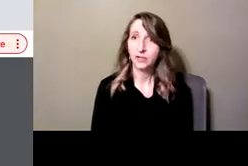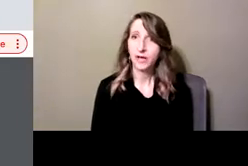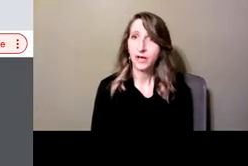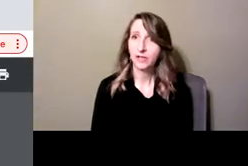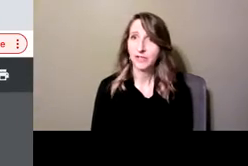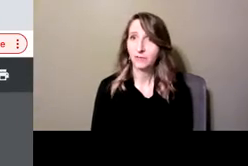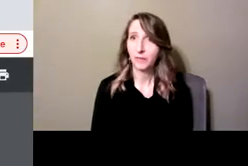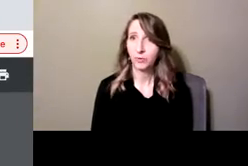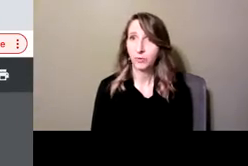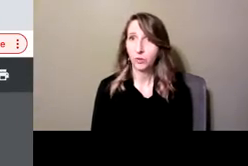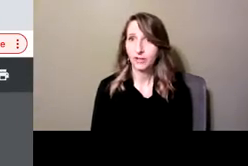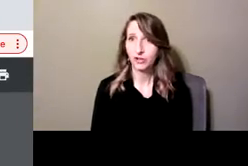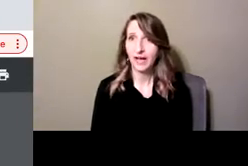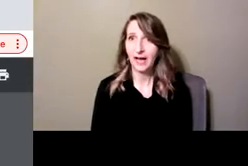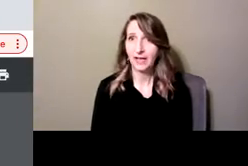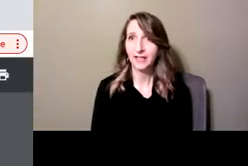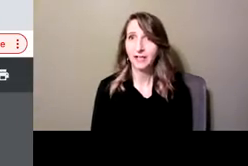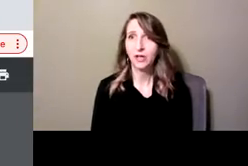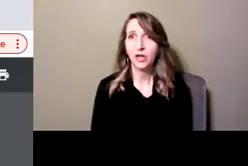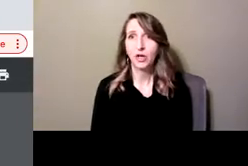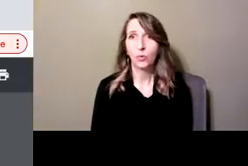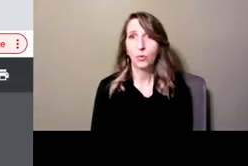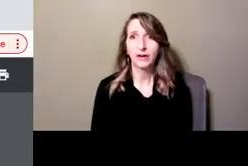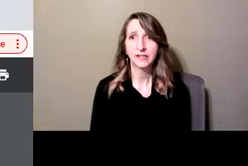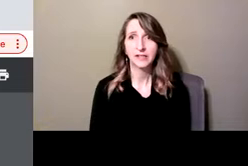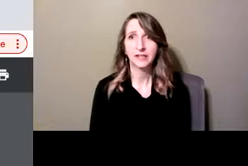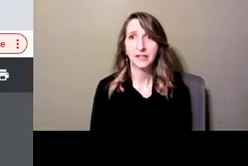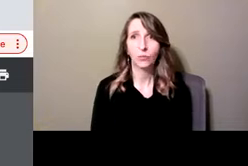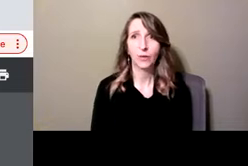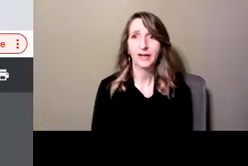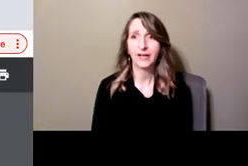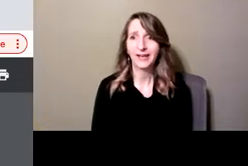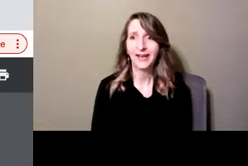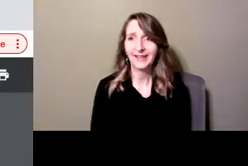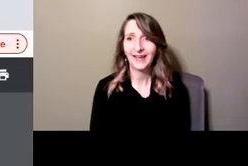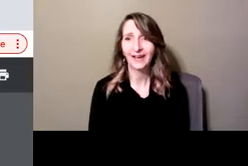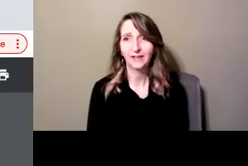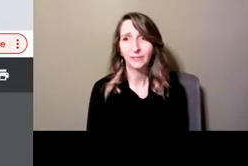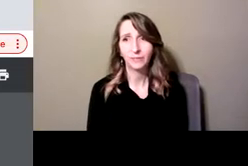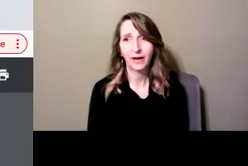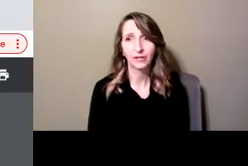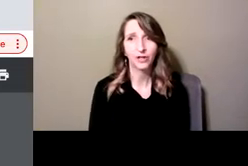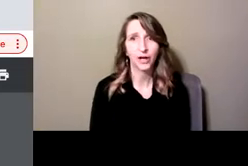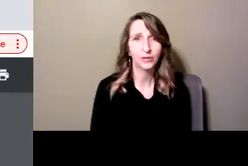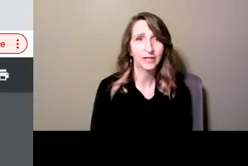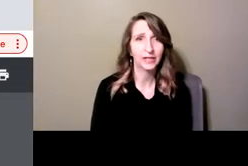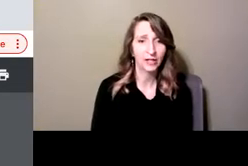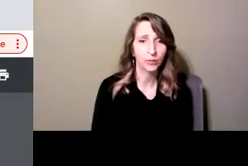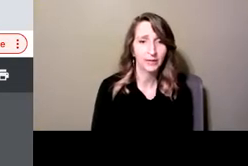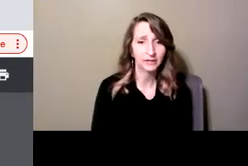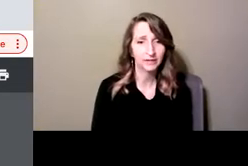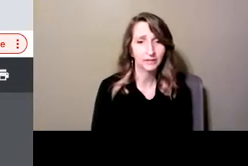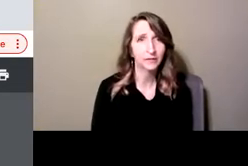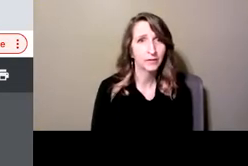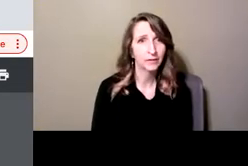I do have another staff member with a question asking, where can Acadiana Parish go to get